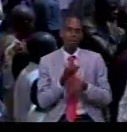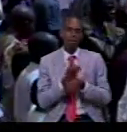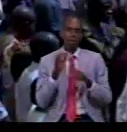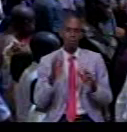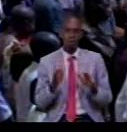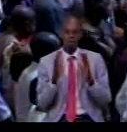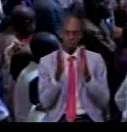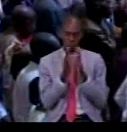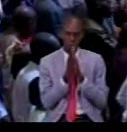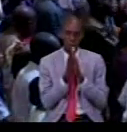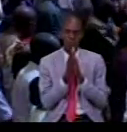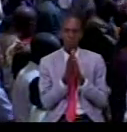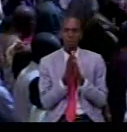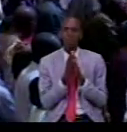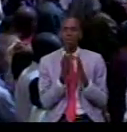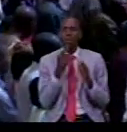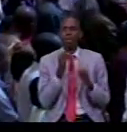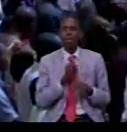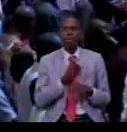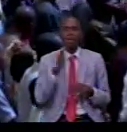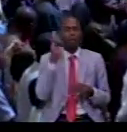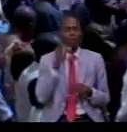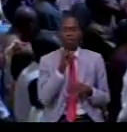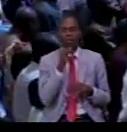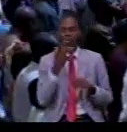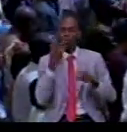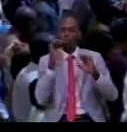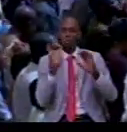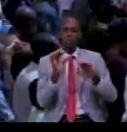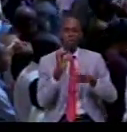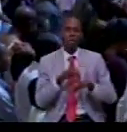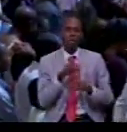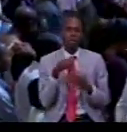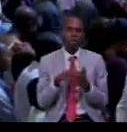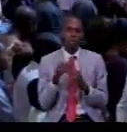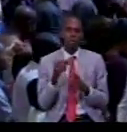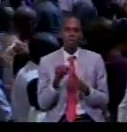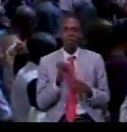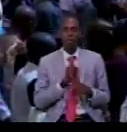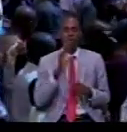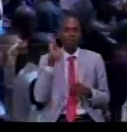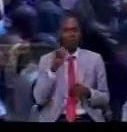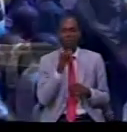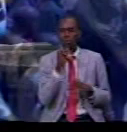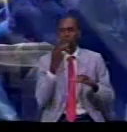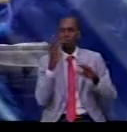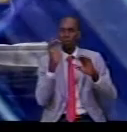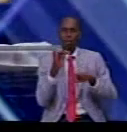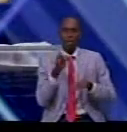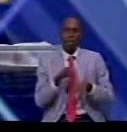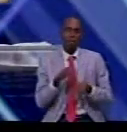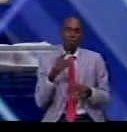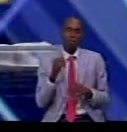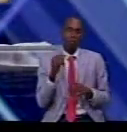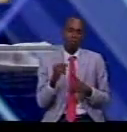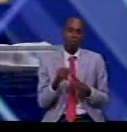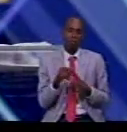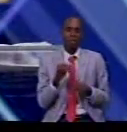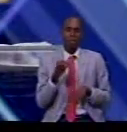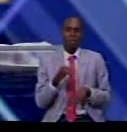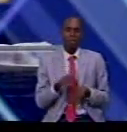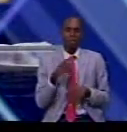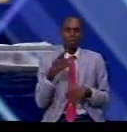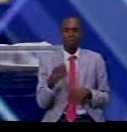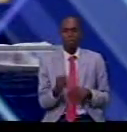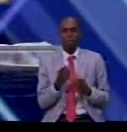mouth and pray. I say, Lord, I will not scorn at this word. I will not scorn at the stone. I will not scorn at the truth I'm hearing